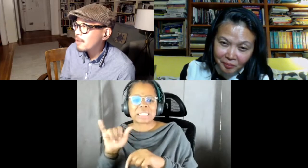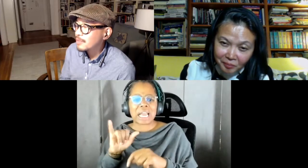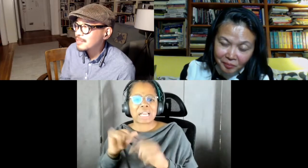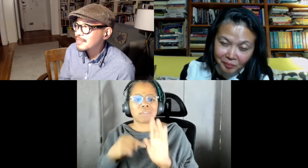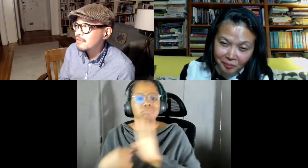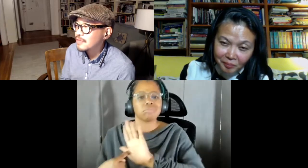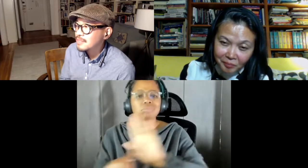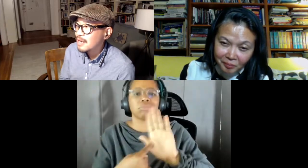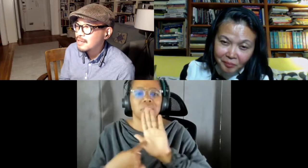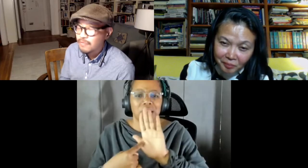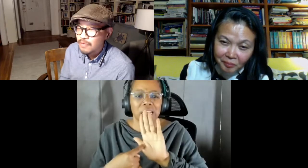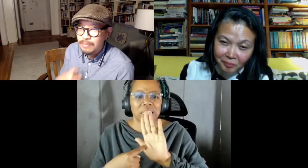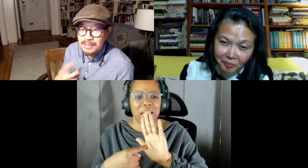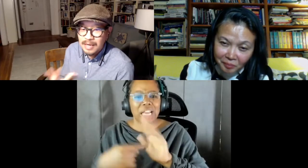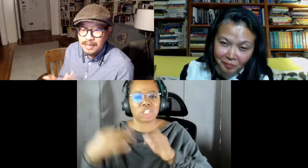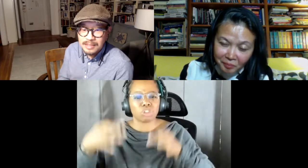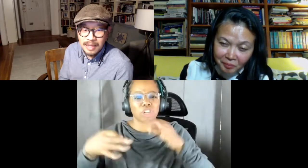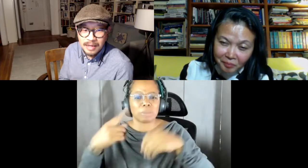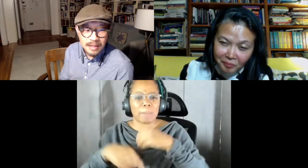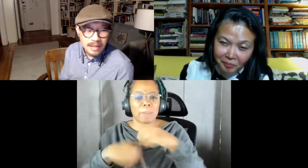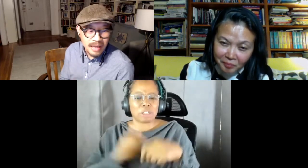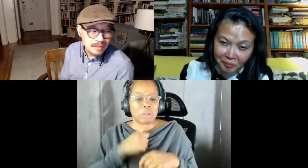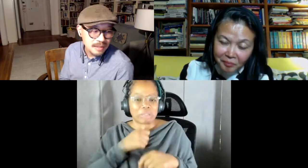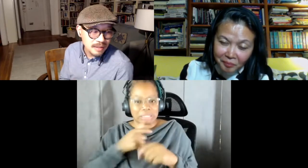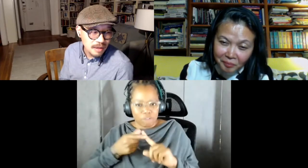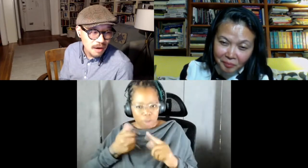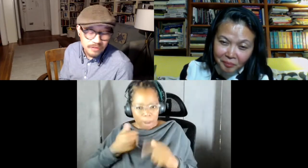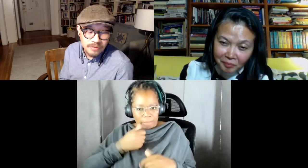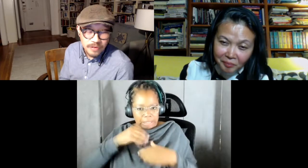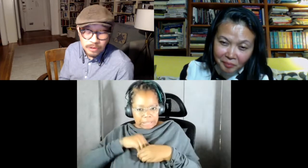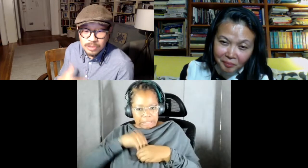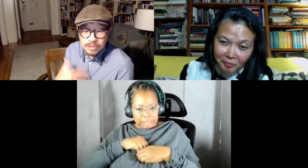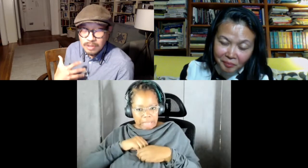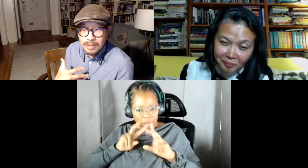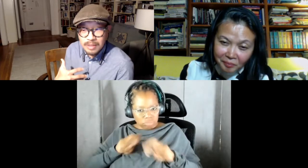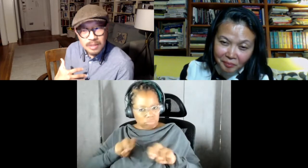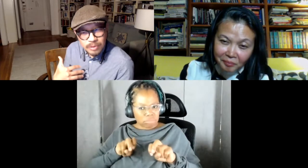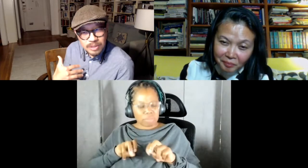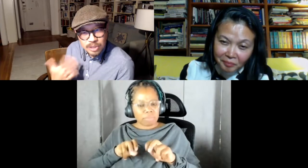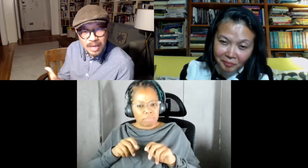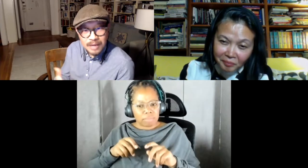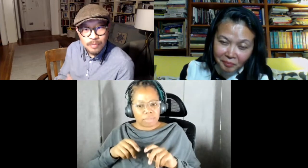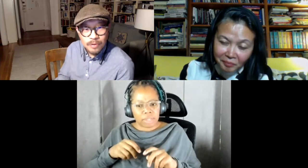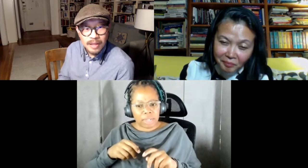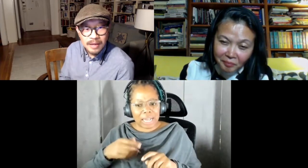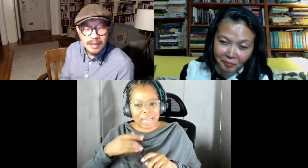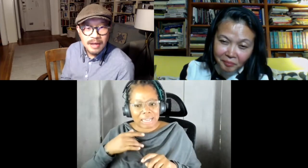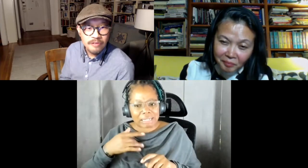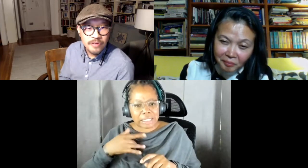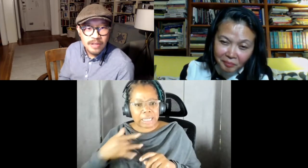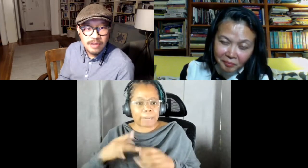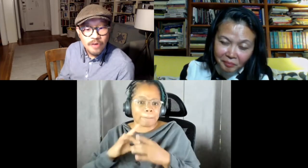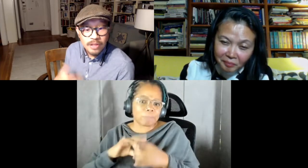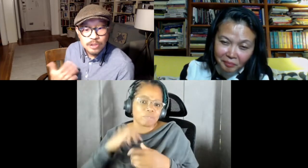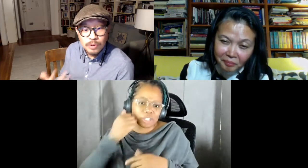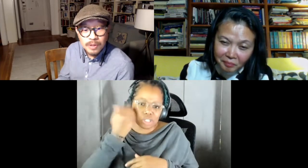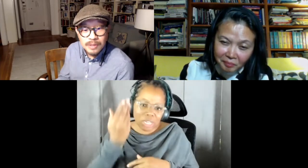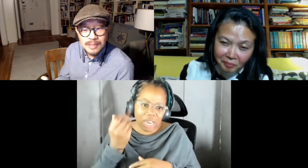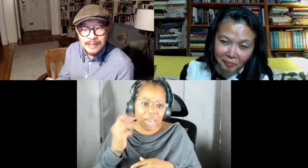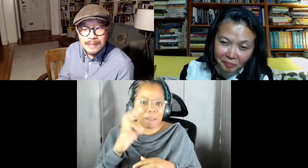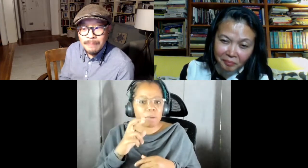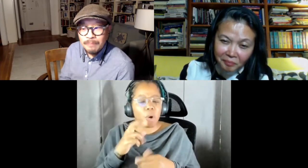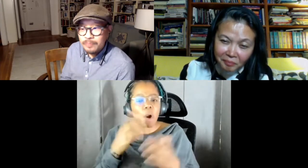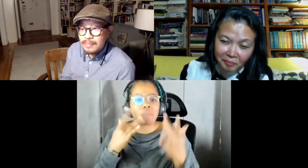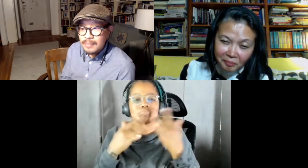judgment upon oneself. It's not from inside. It's like, and it's often filled with shame or like a feeling of falling short.